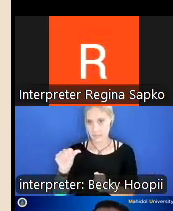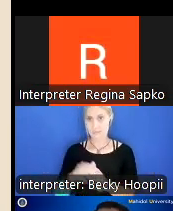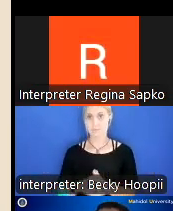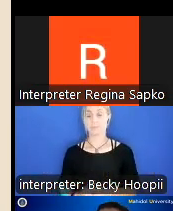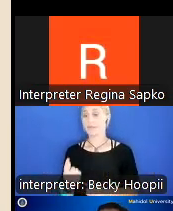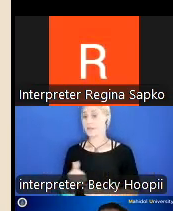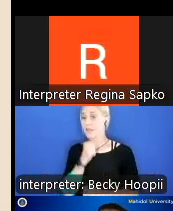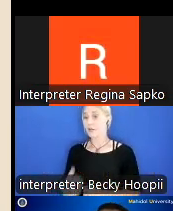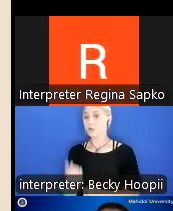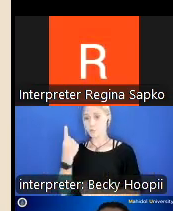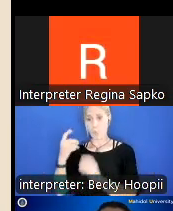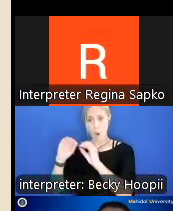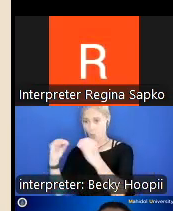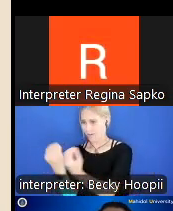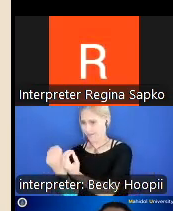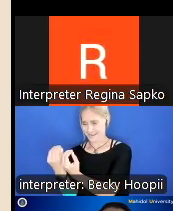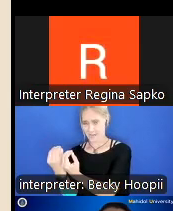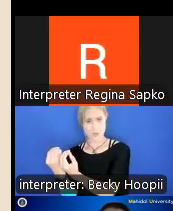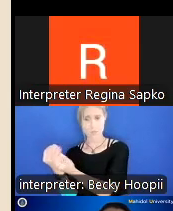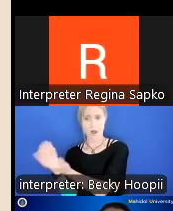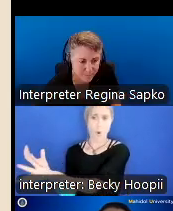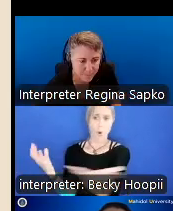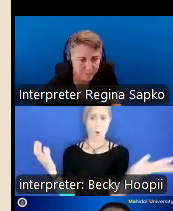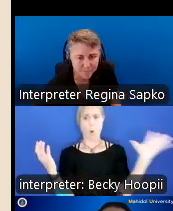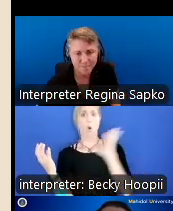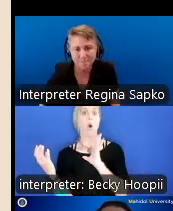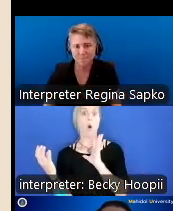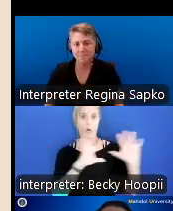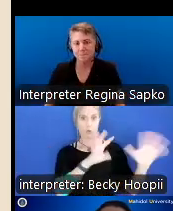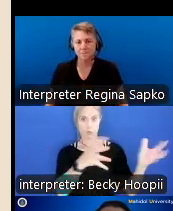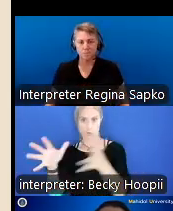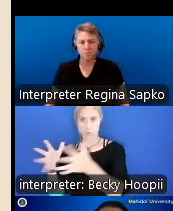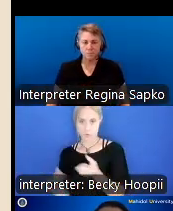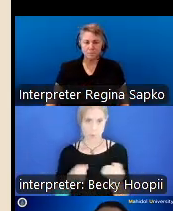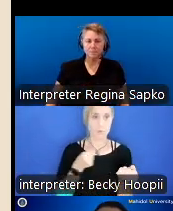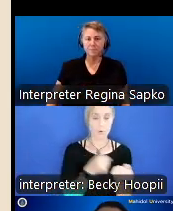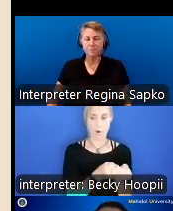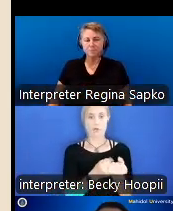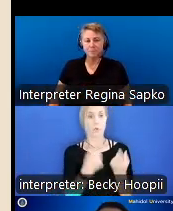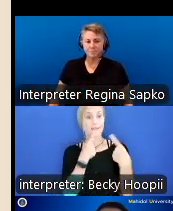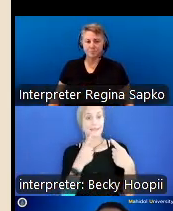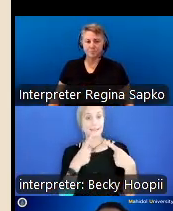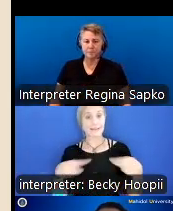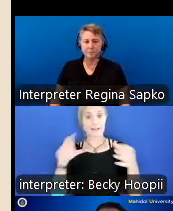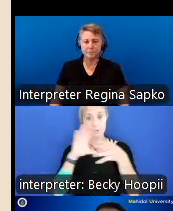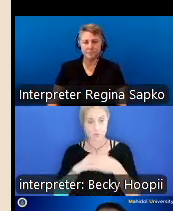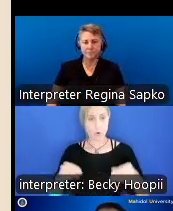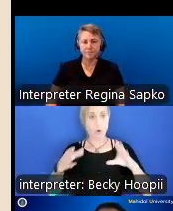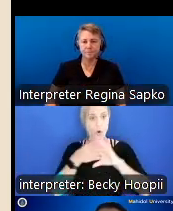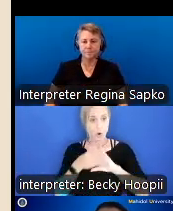organization, but all society, all sector. So like a success story, Yimsu Autistic Thai